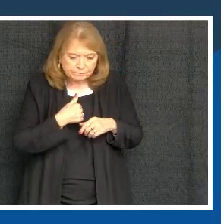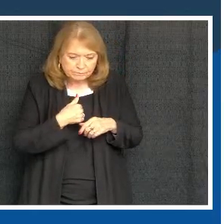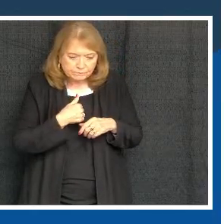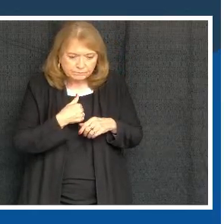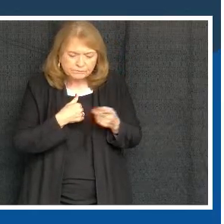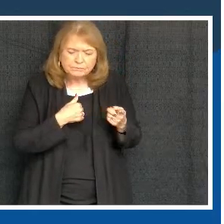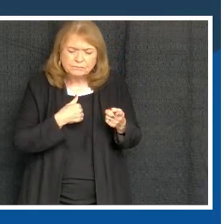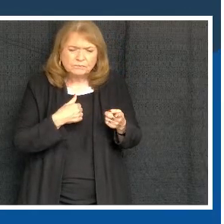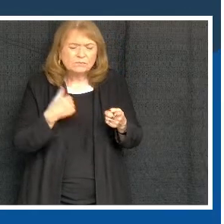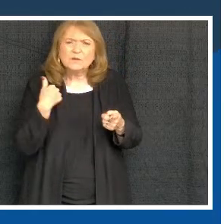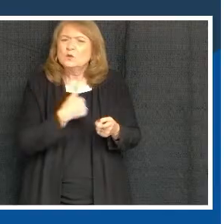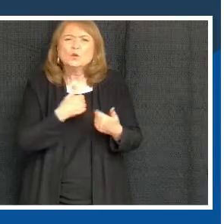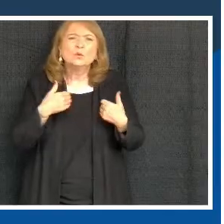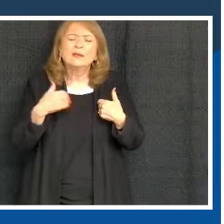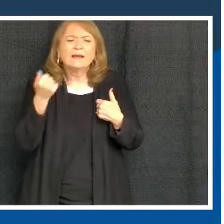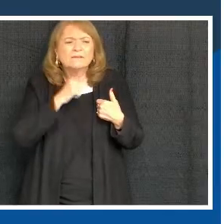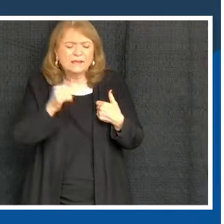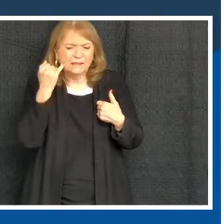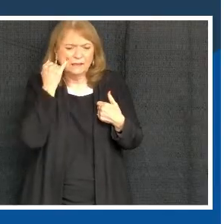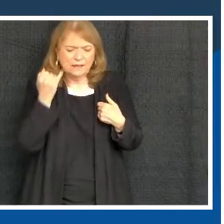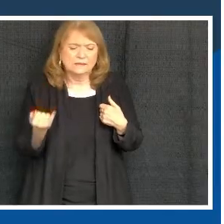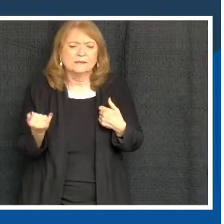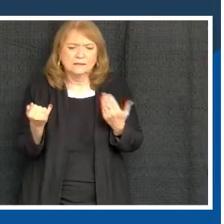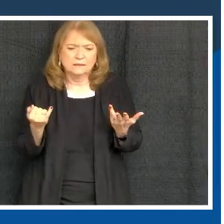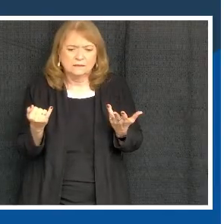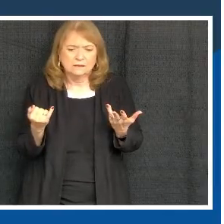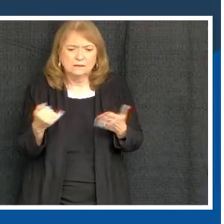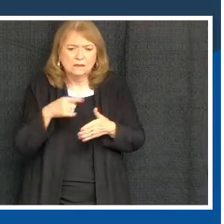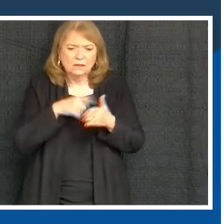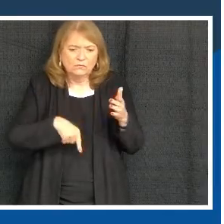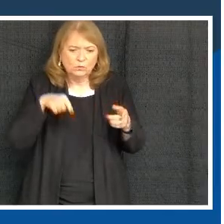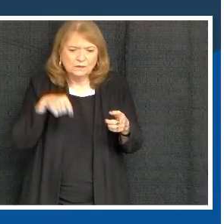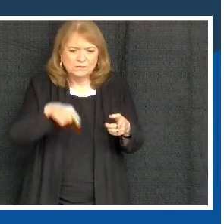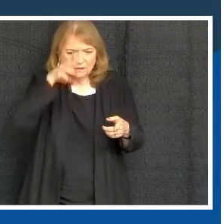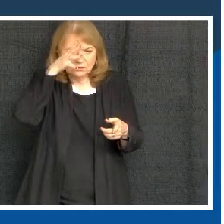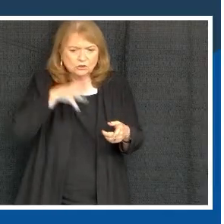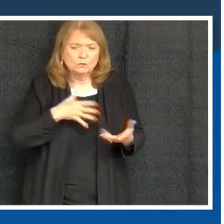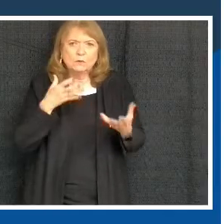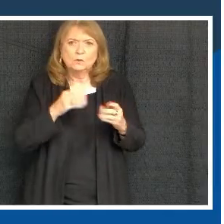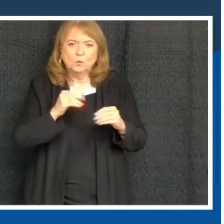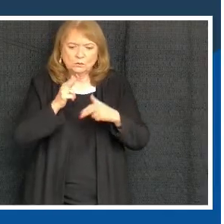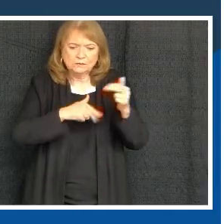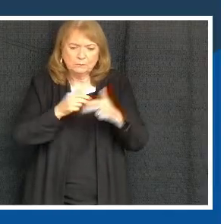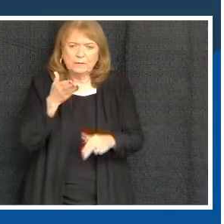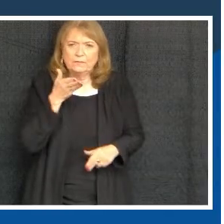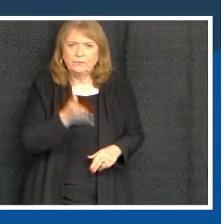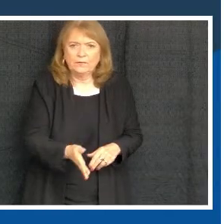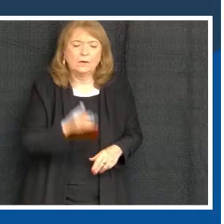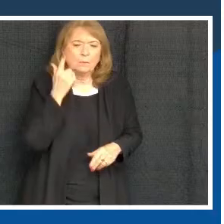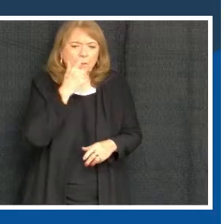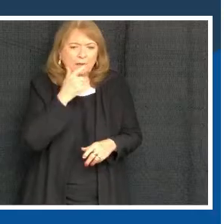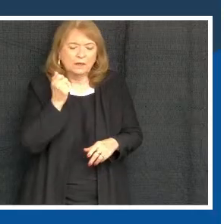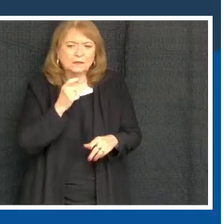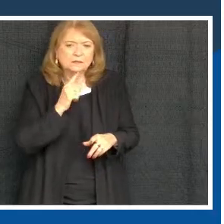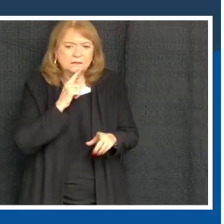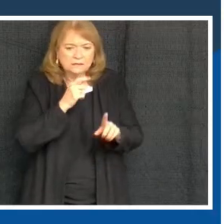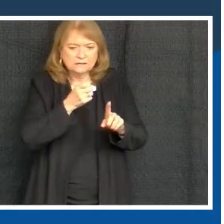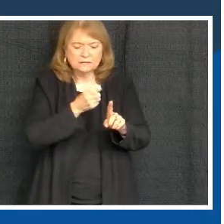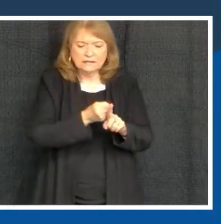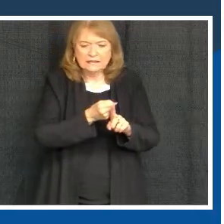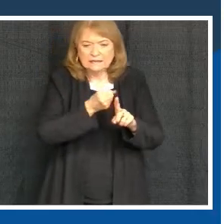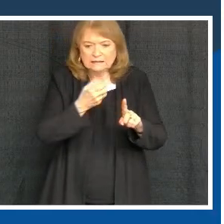Do we have any idea of what this gentleman's wanting to put on this? Because it's an extension next to another